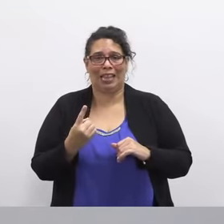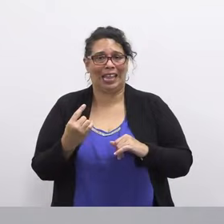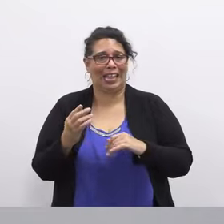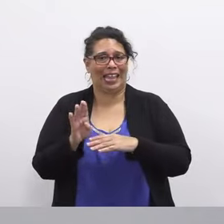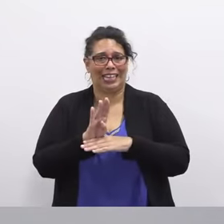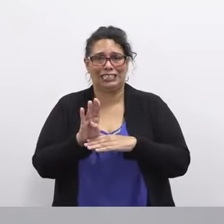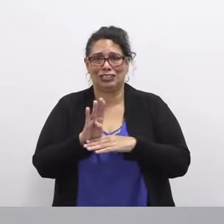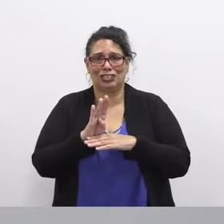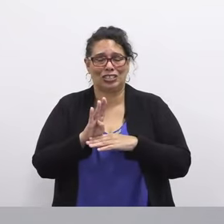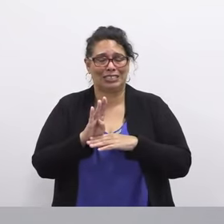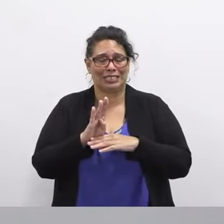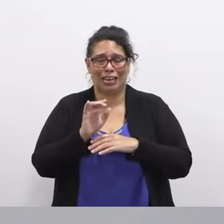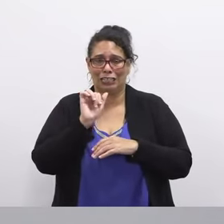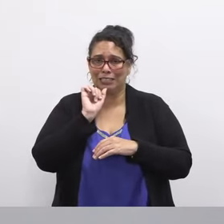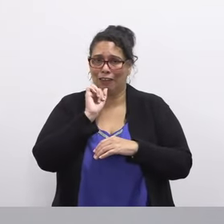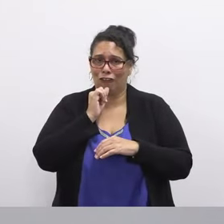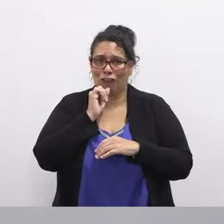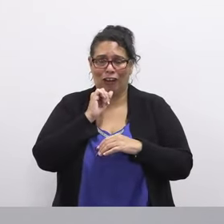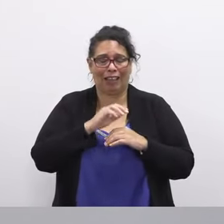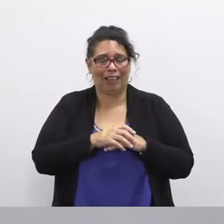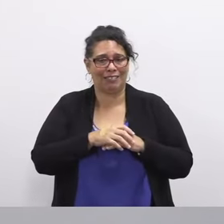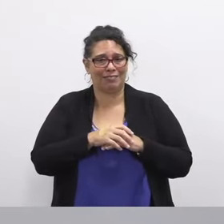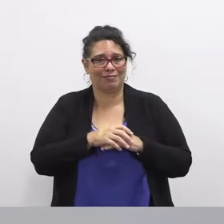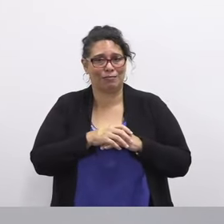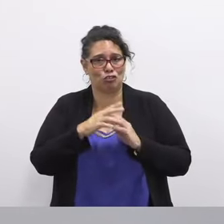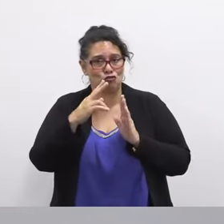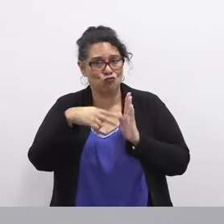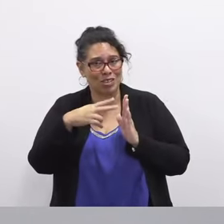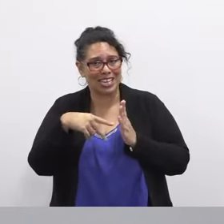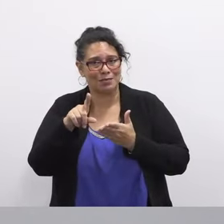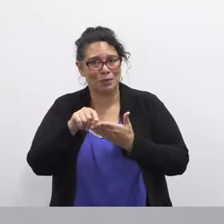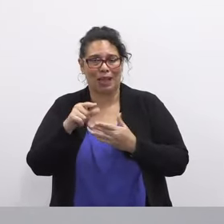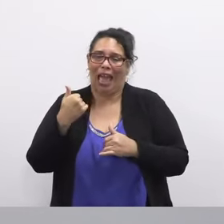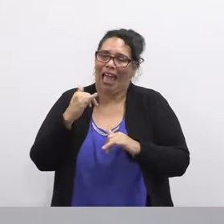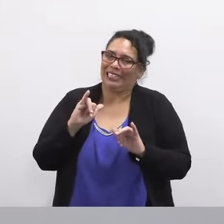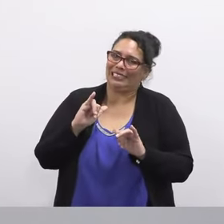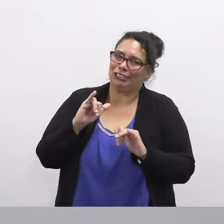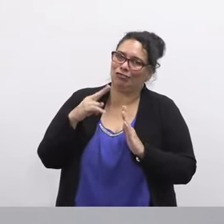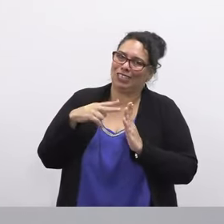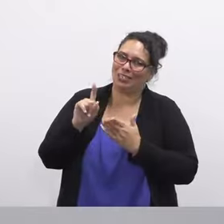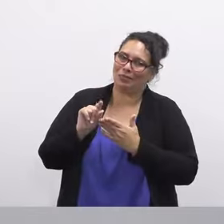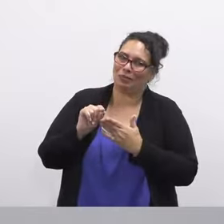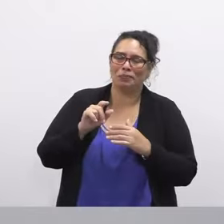pandemic. If you read papers, I still read a paper,